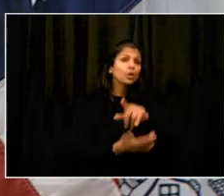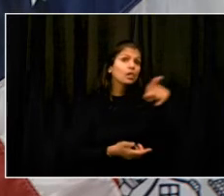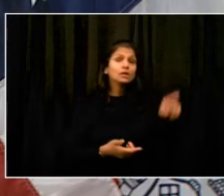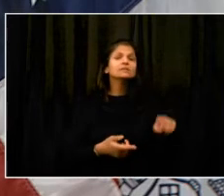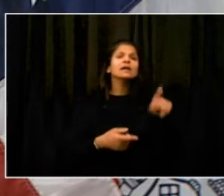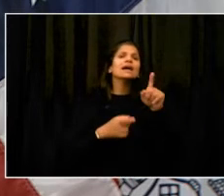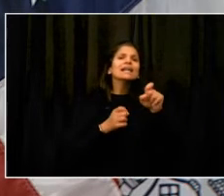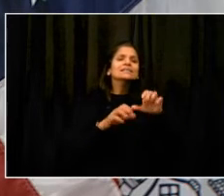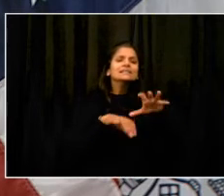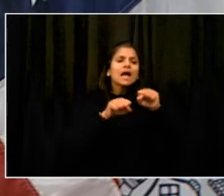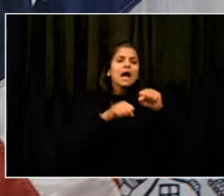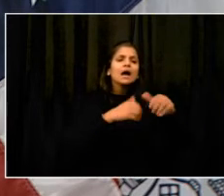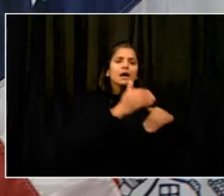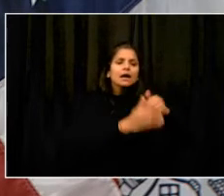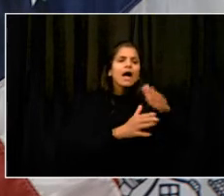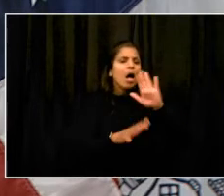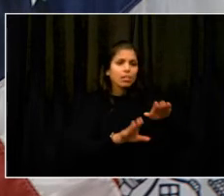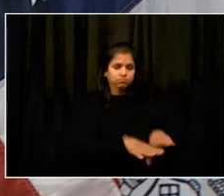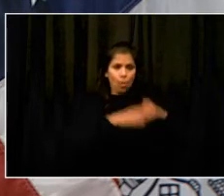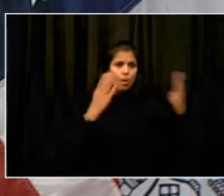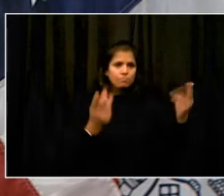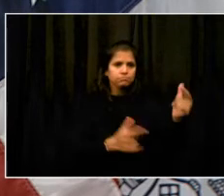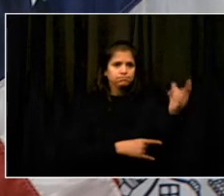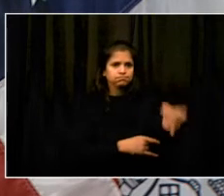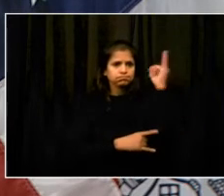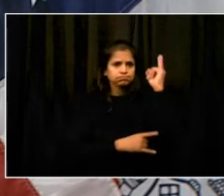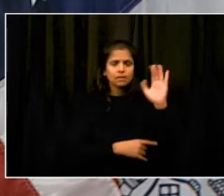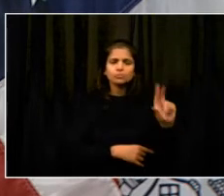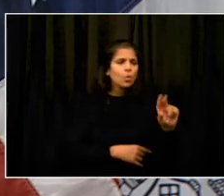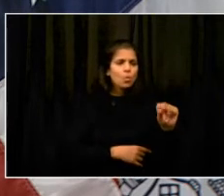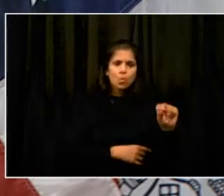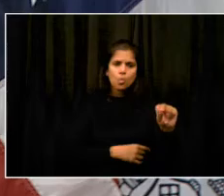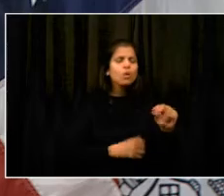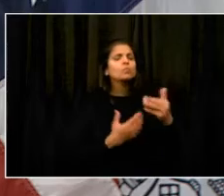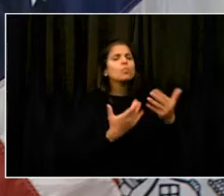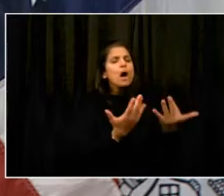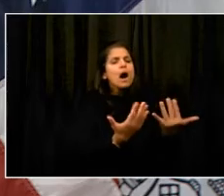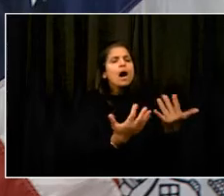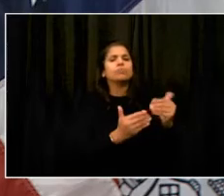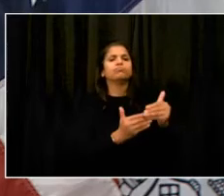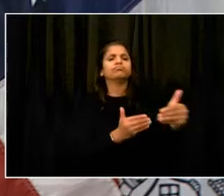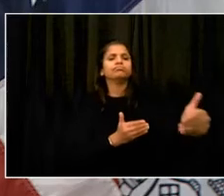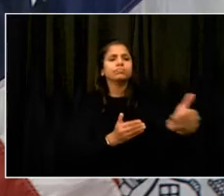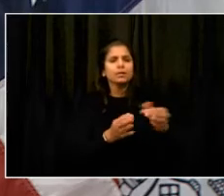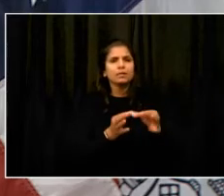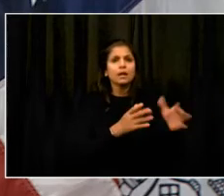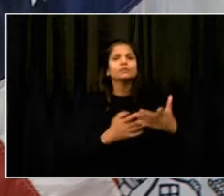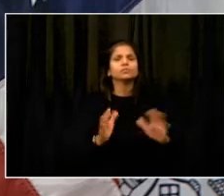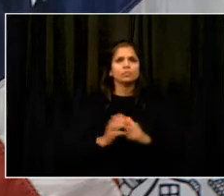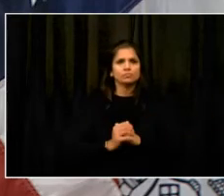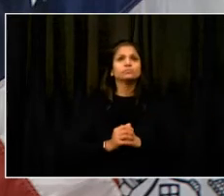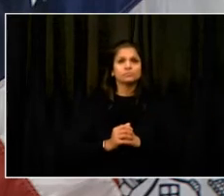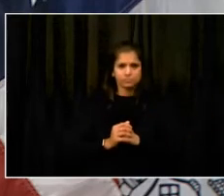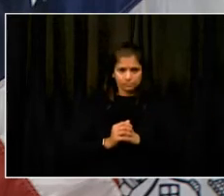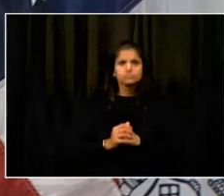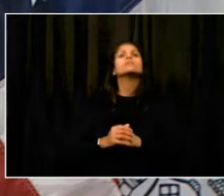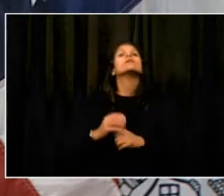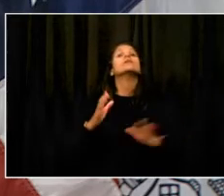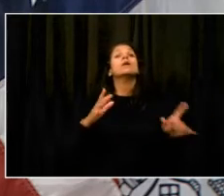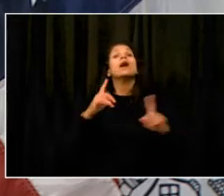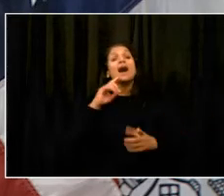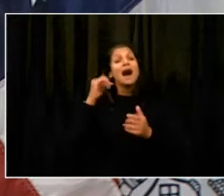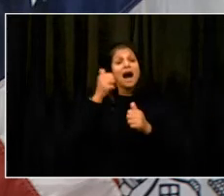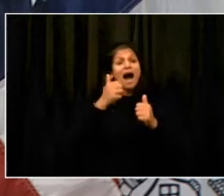every school, literally every school, is different. The percentages we give you, the numbers we give you, that's about a whole massive